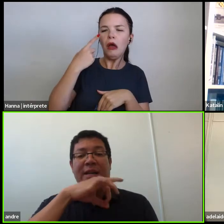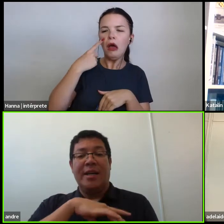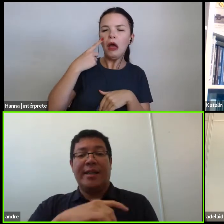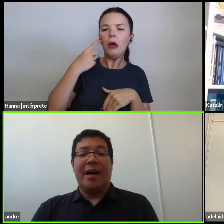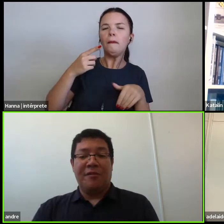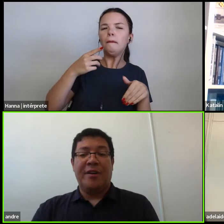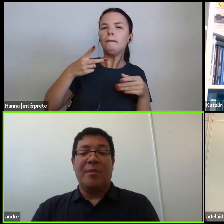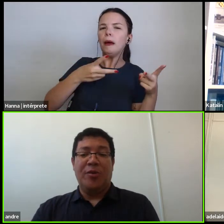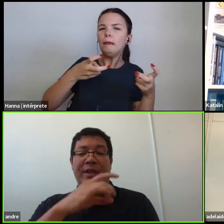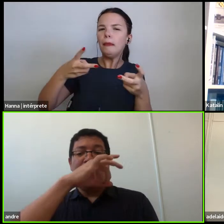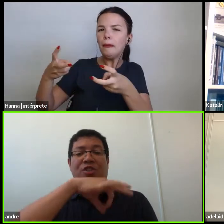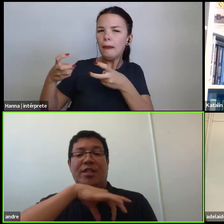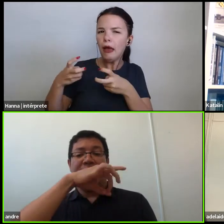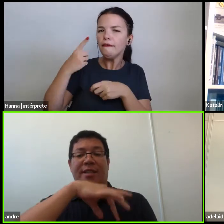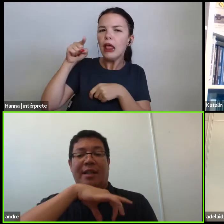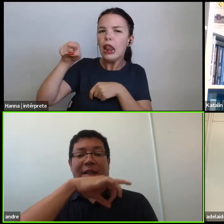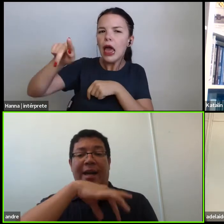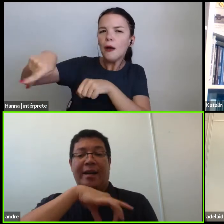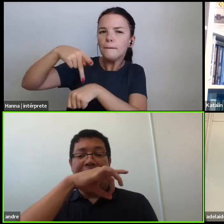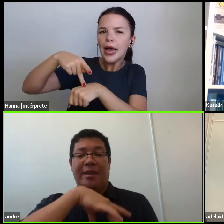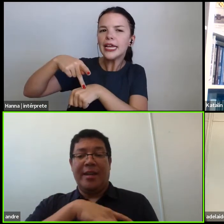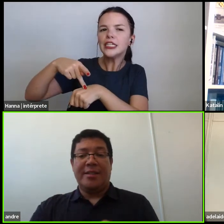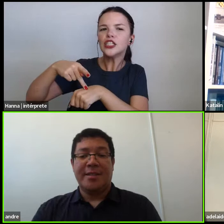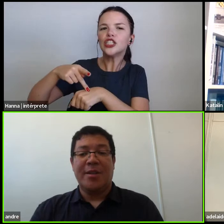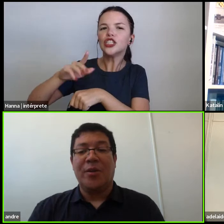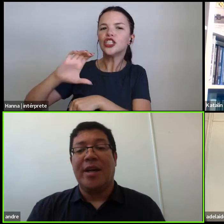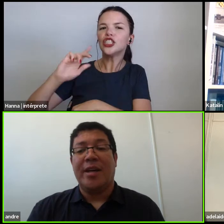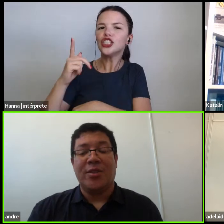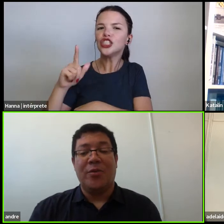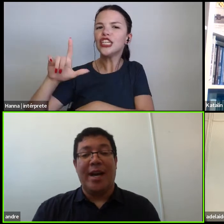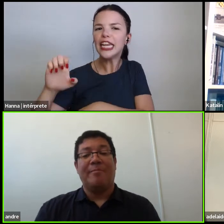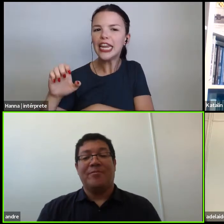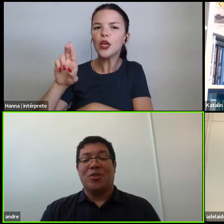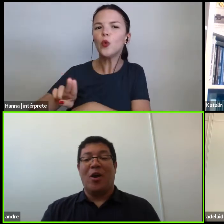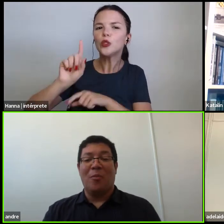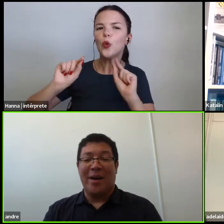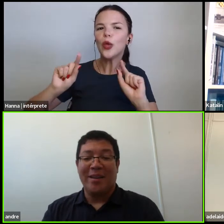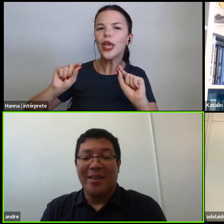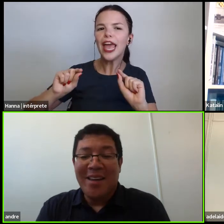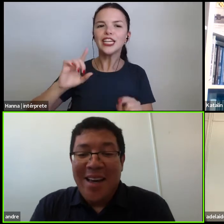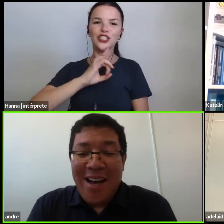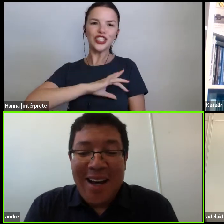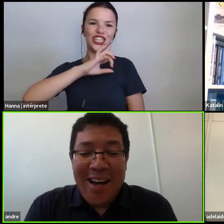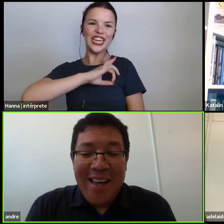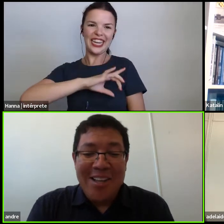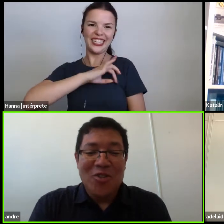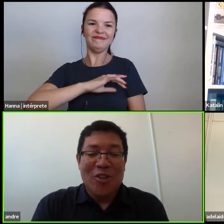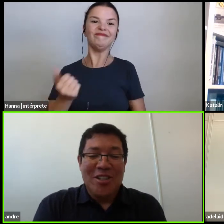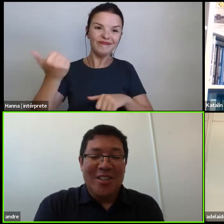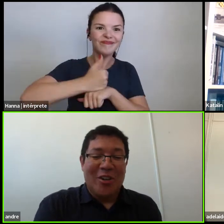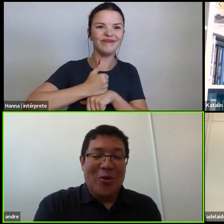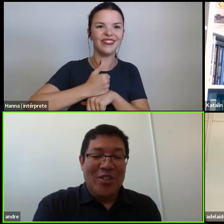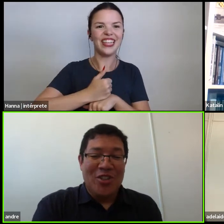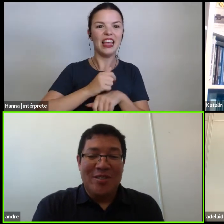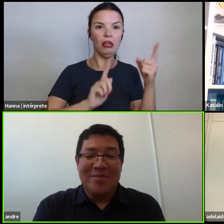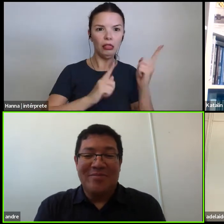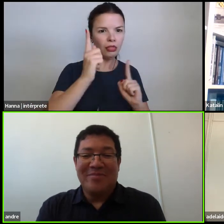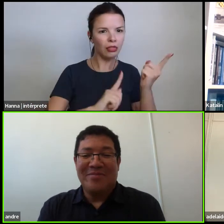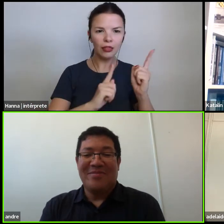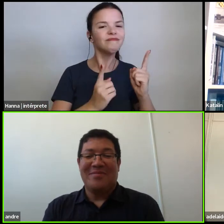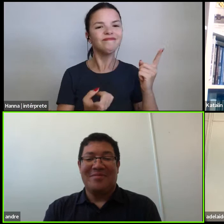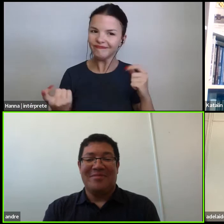Chilean deaf community, which is like this. Okay, so yeah, so I hope I answered your